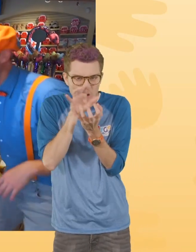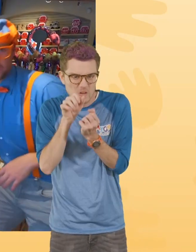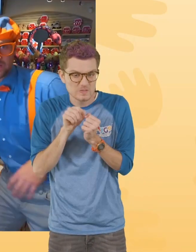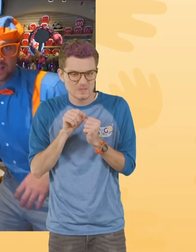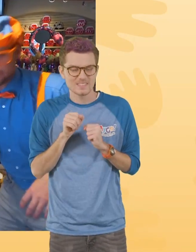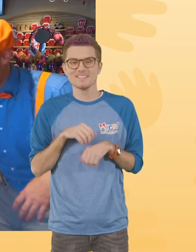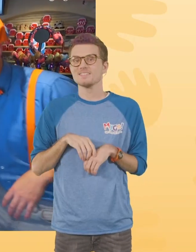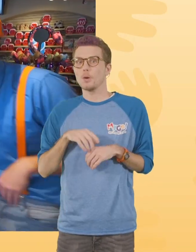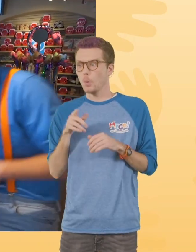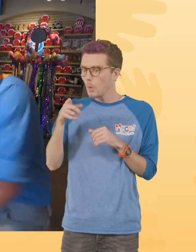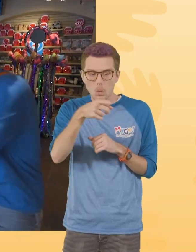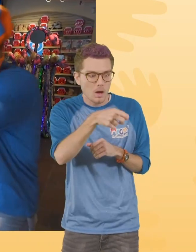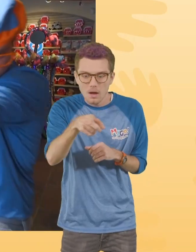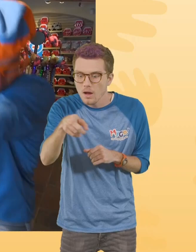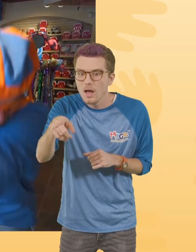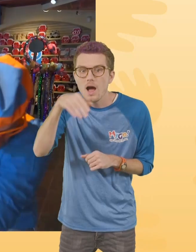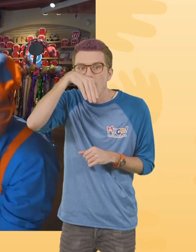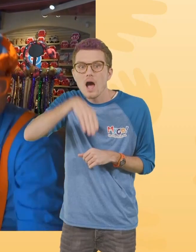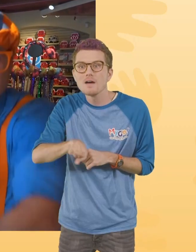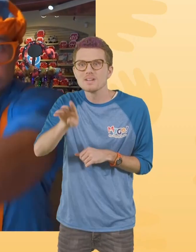Ooh, an elephant?